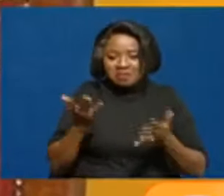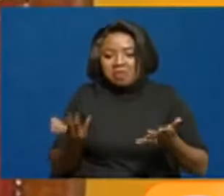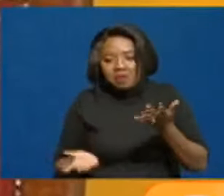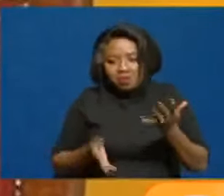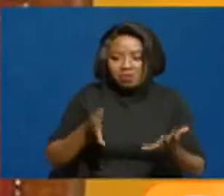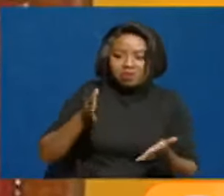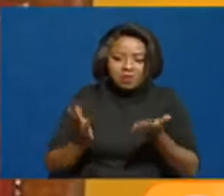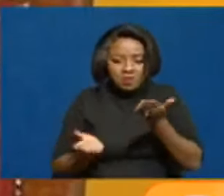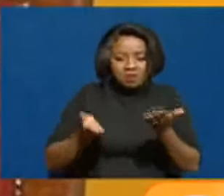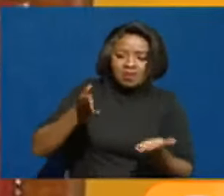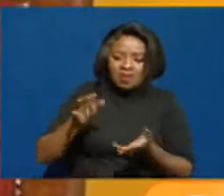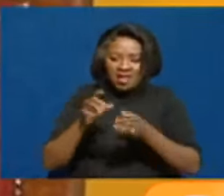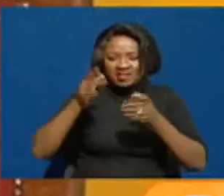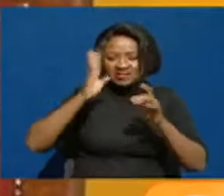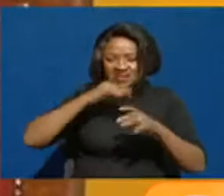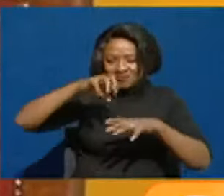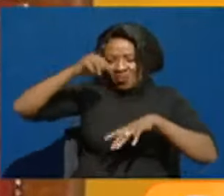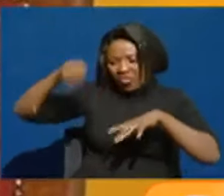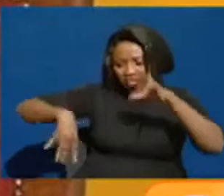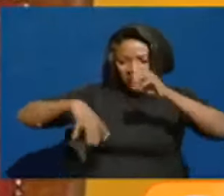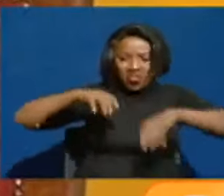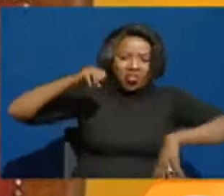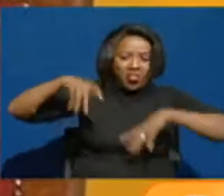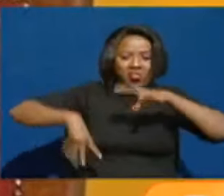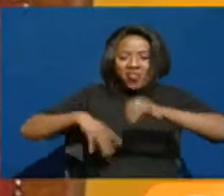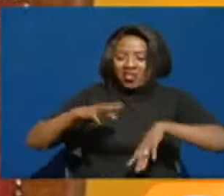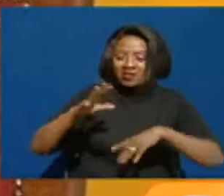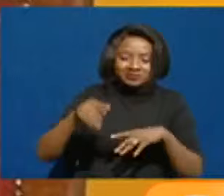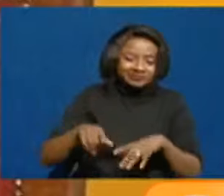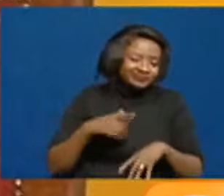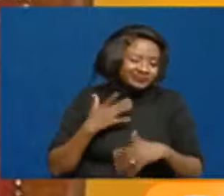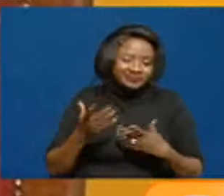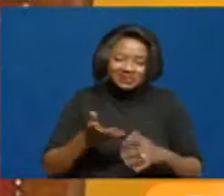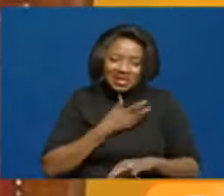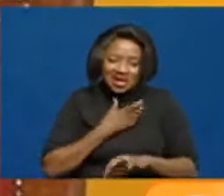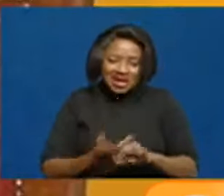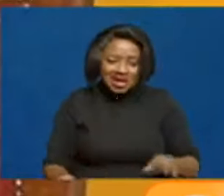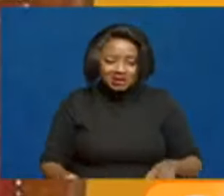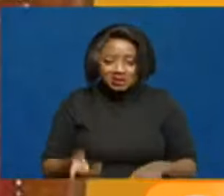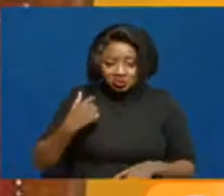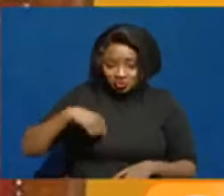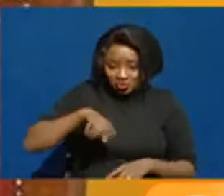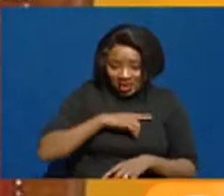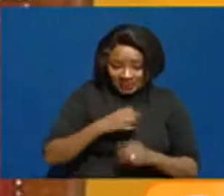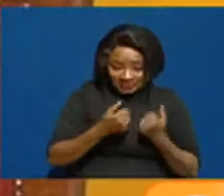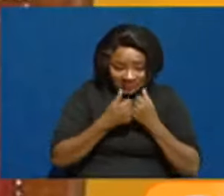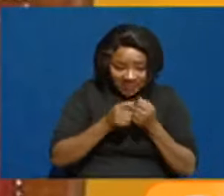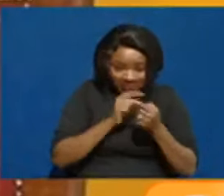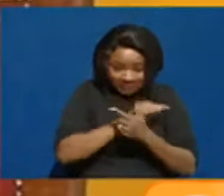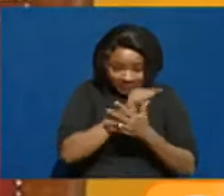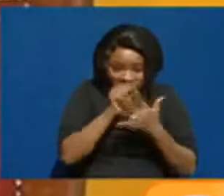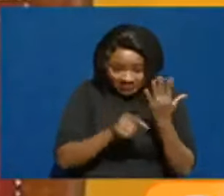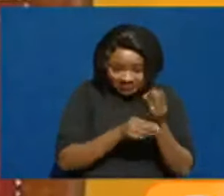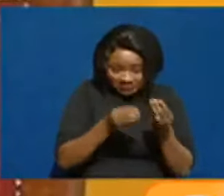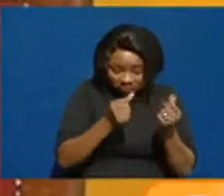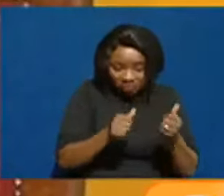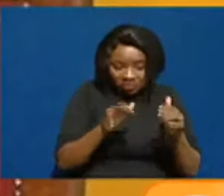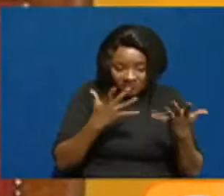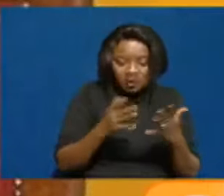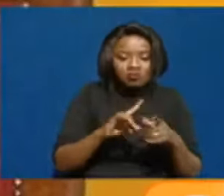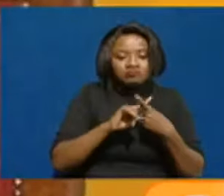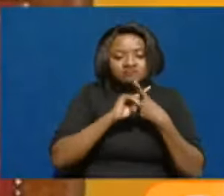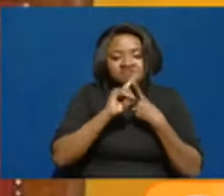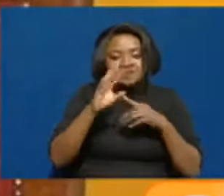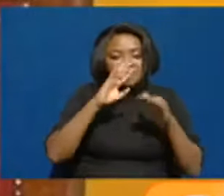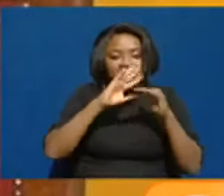The way we have tried to overcome some of the challenges is, we have tried to create awareness to the community